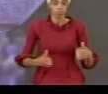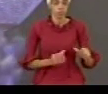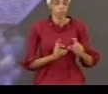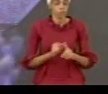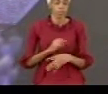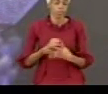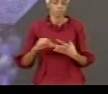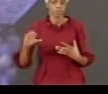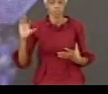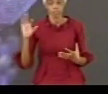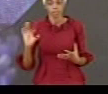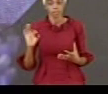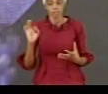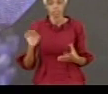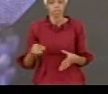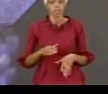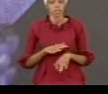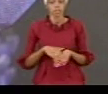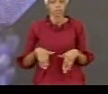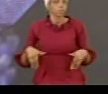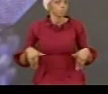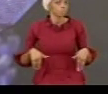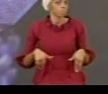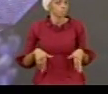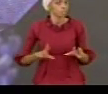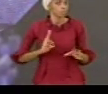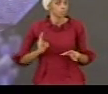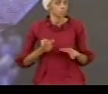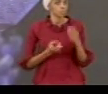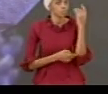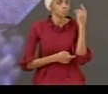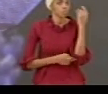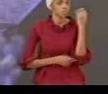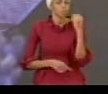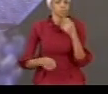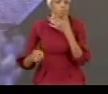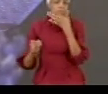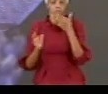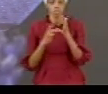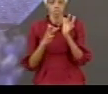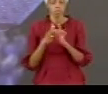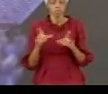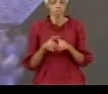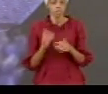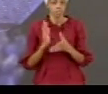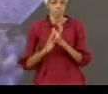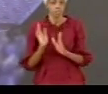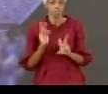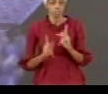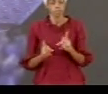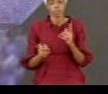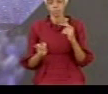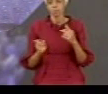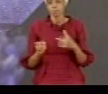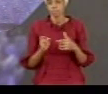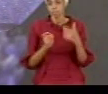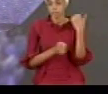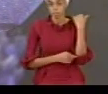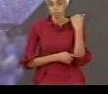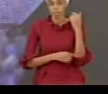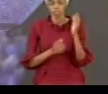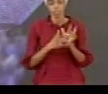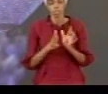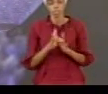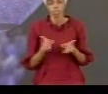9, neither let us tempt Christ, as some of them also tempted, and we are destroyed of serpent. Verse 10,